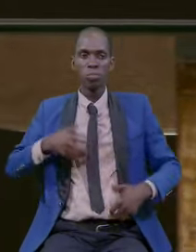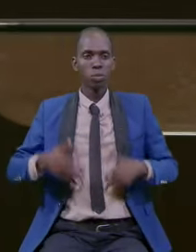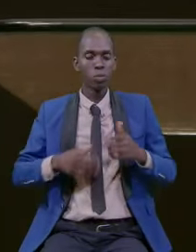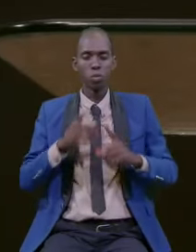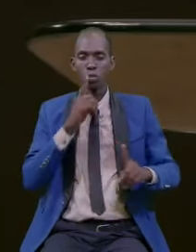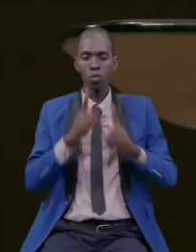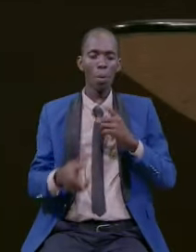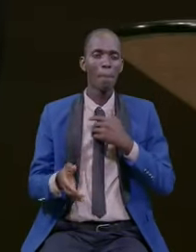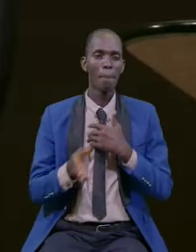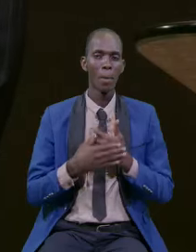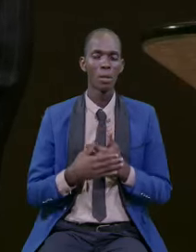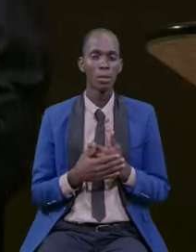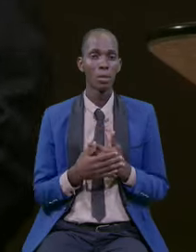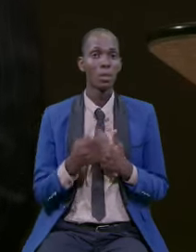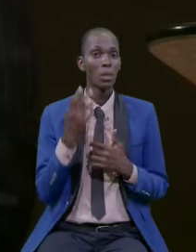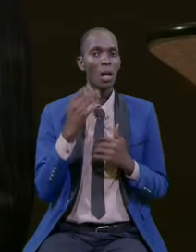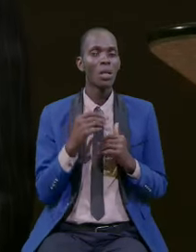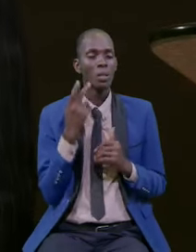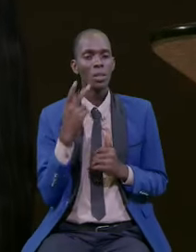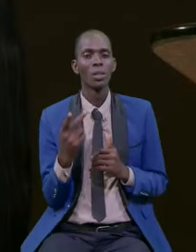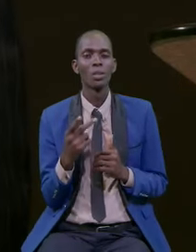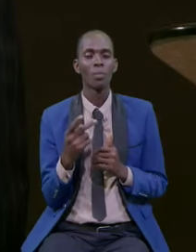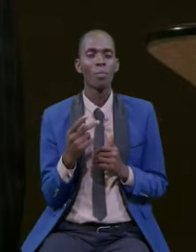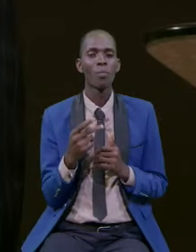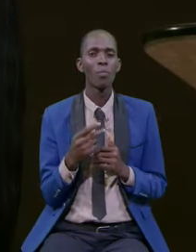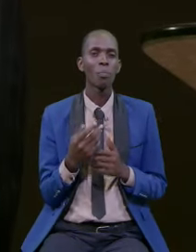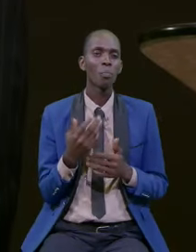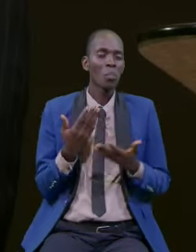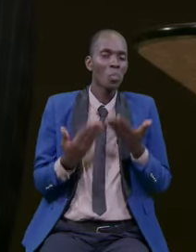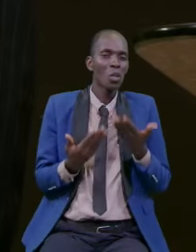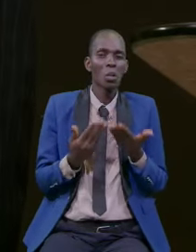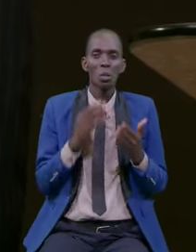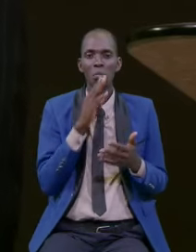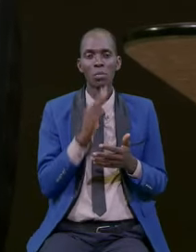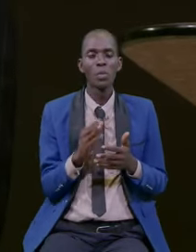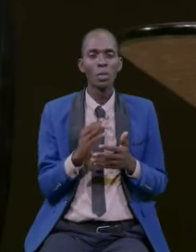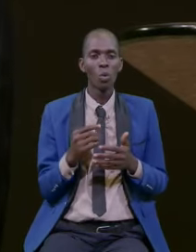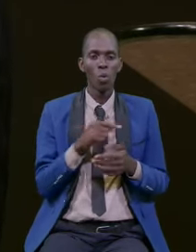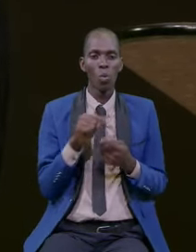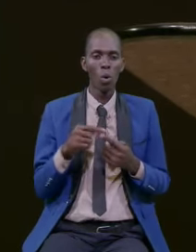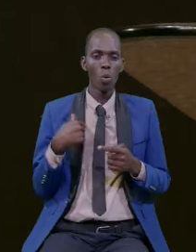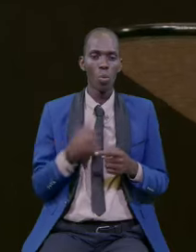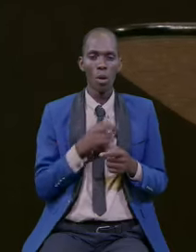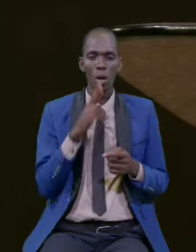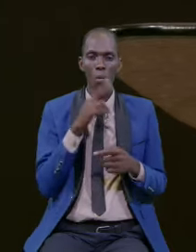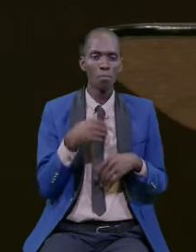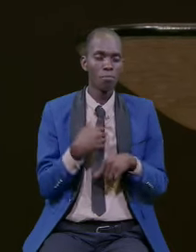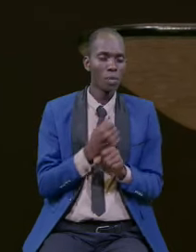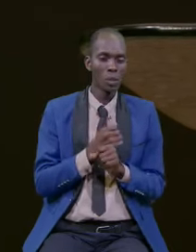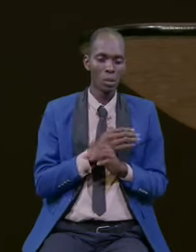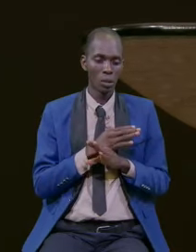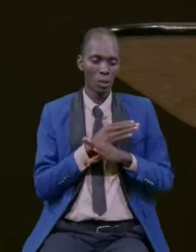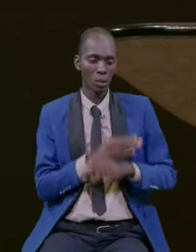Anytime we're threatened that we might not be allowed to get to where we're getting to, and then we